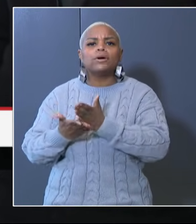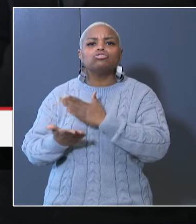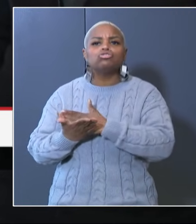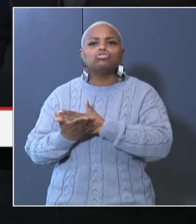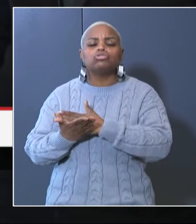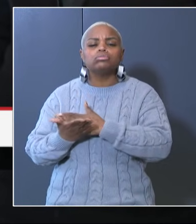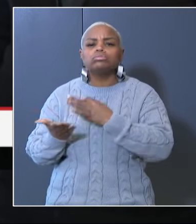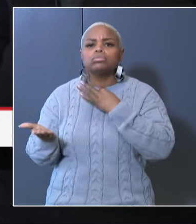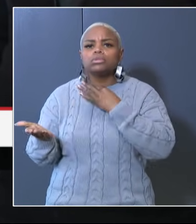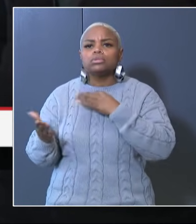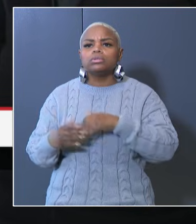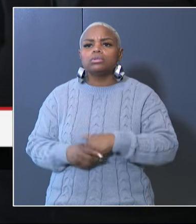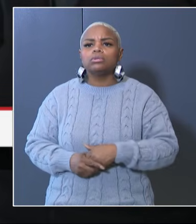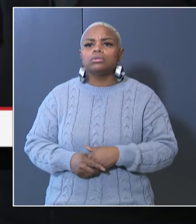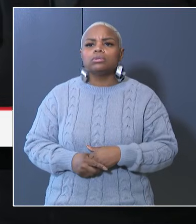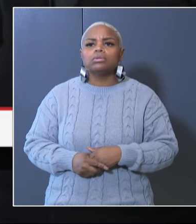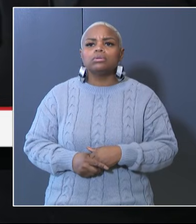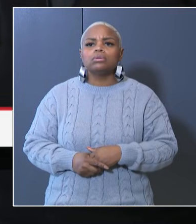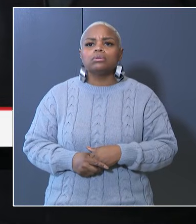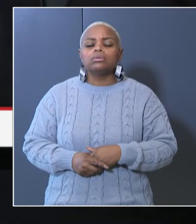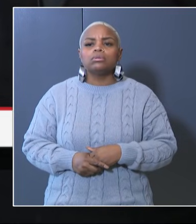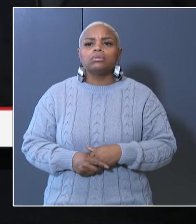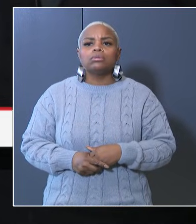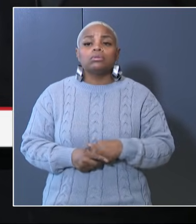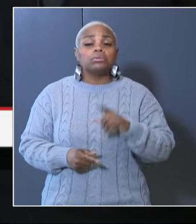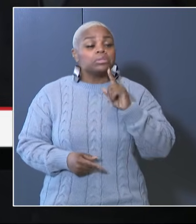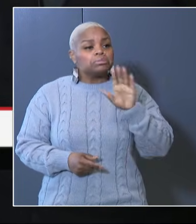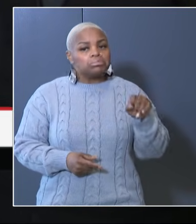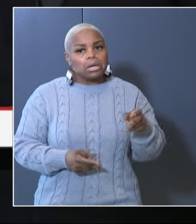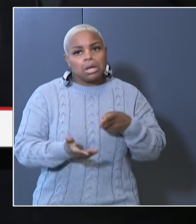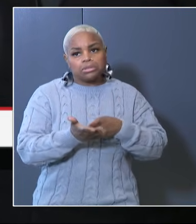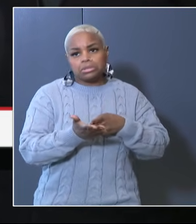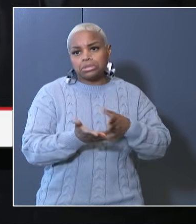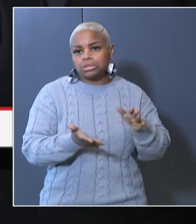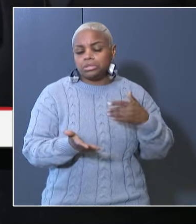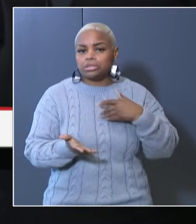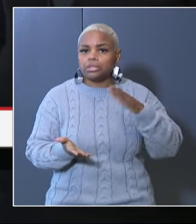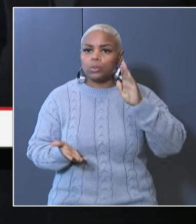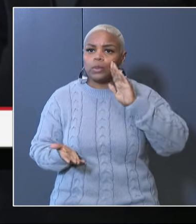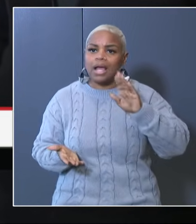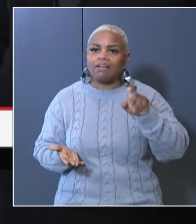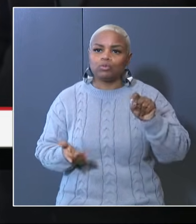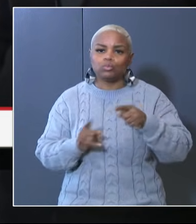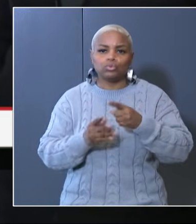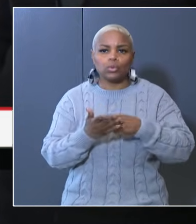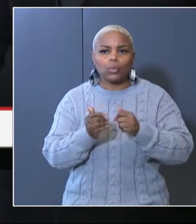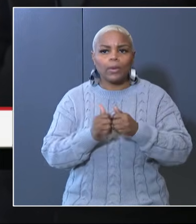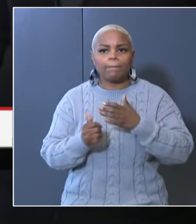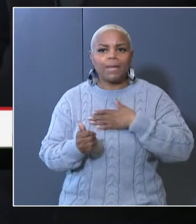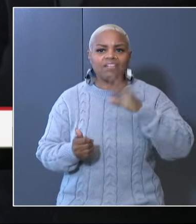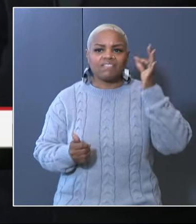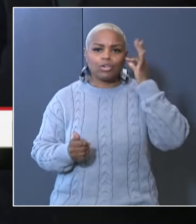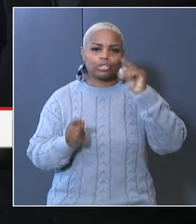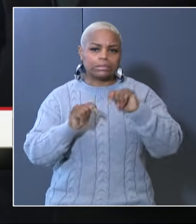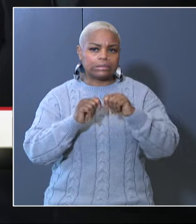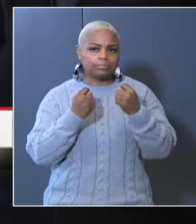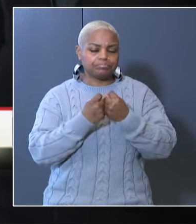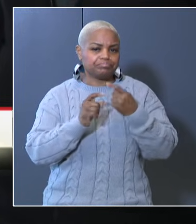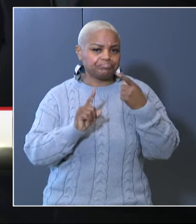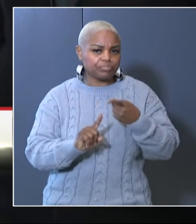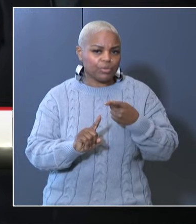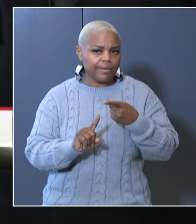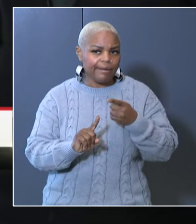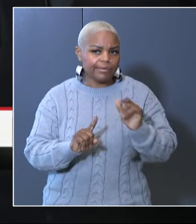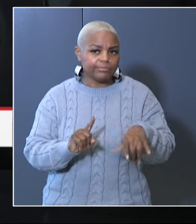know, I'll have to focus with my team, my federal team, on what that is. We have been pretty focused on the